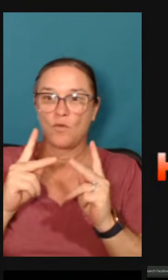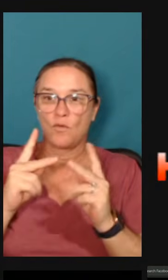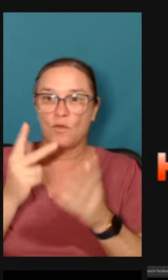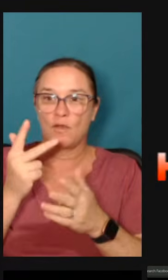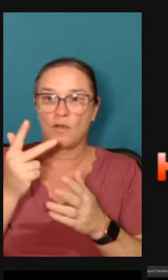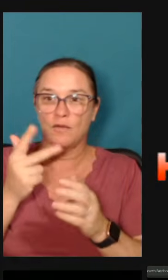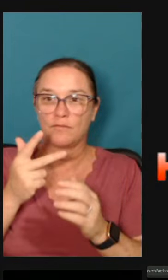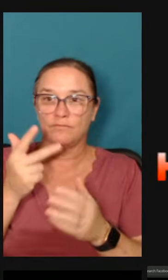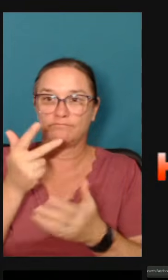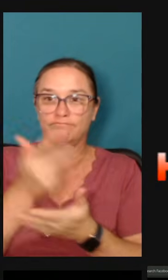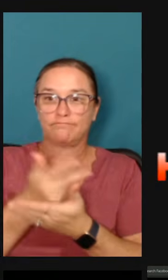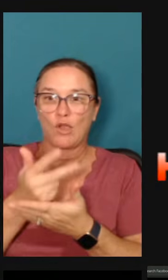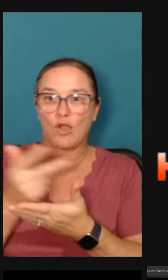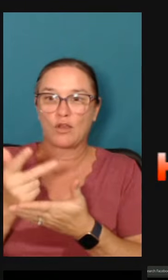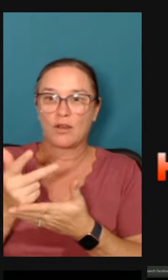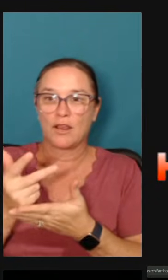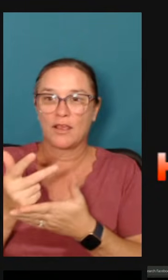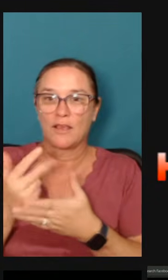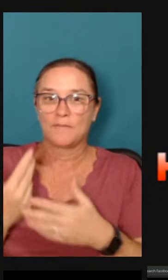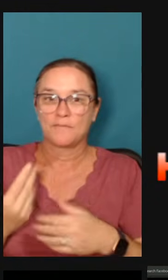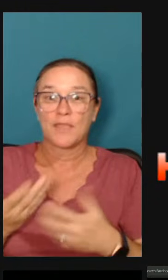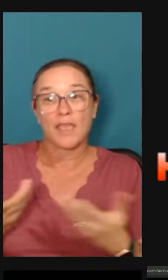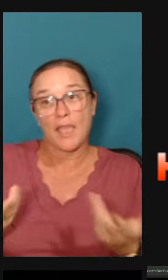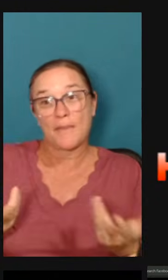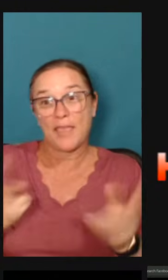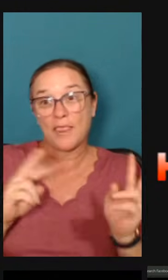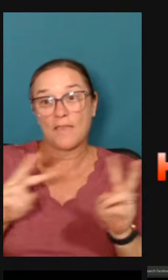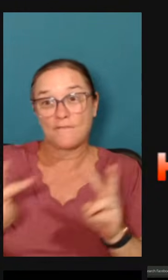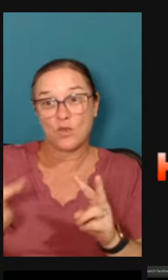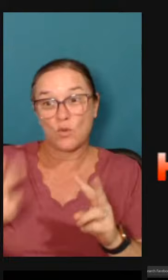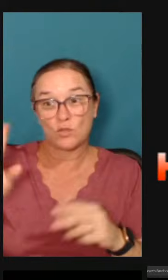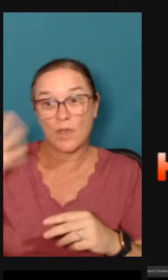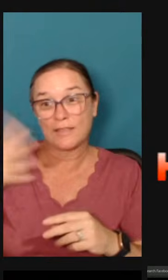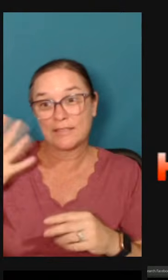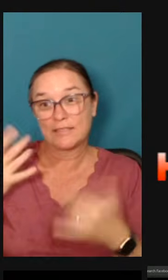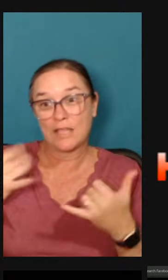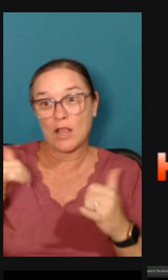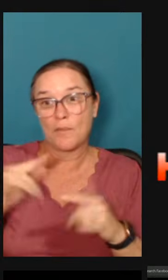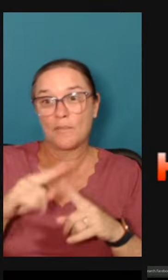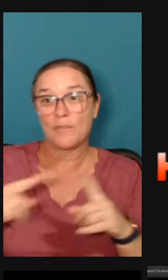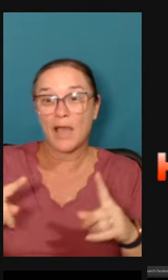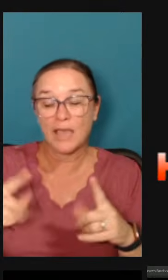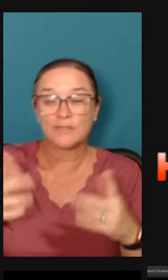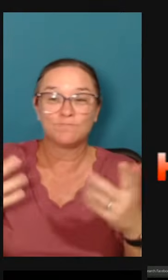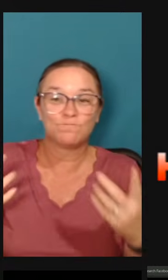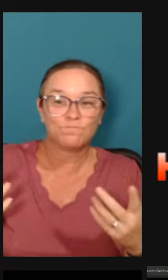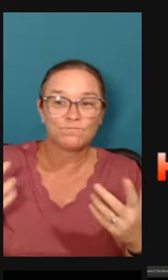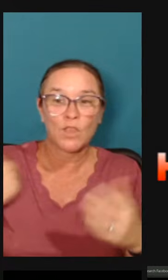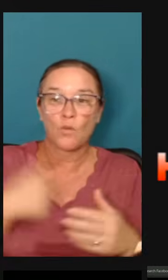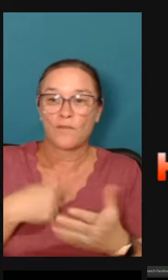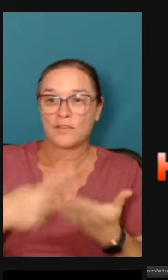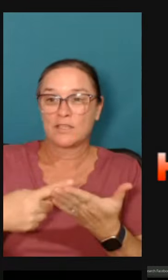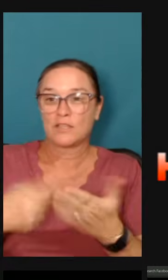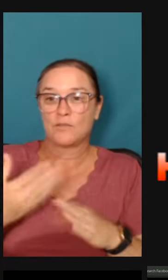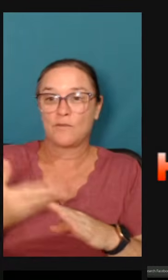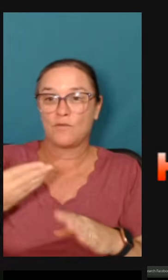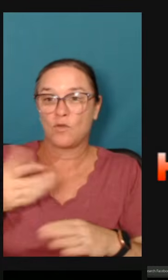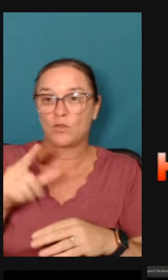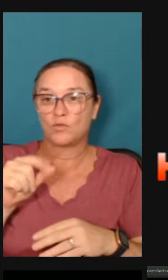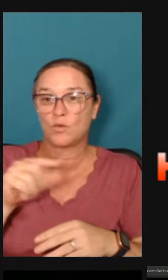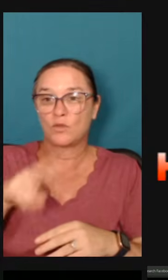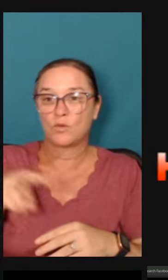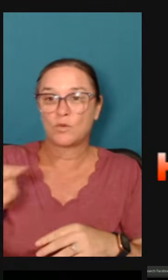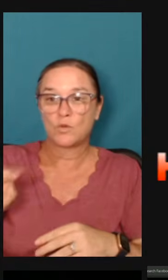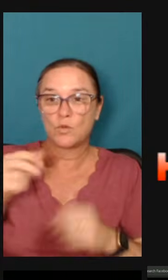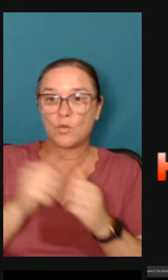here and say, oh, there was nothing to see here. I mean, the view is pretty crazy. But the thing about it is we talked about this back in 2022 with the Mauna